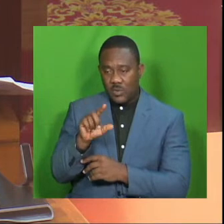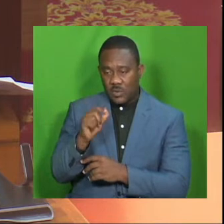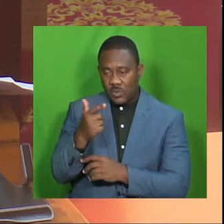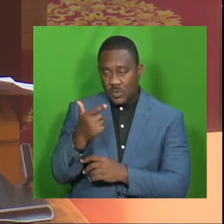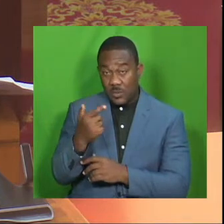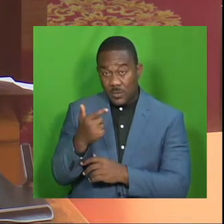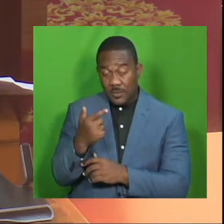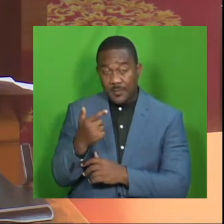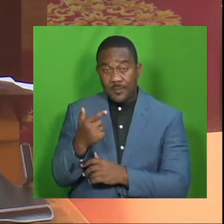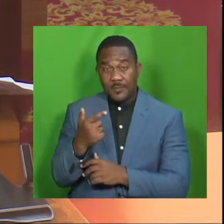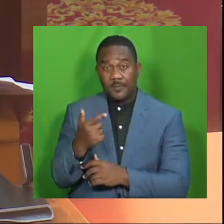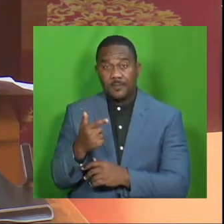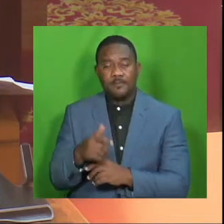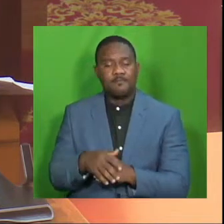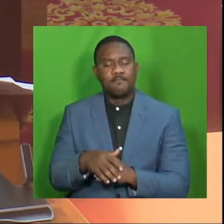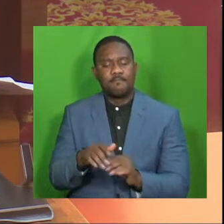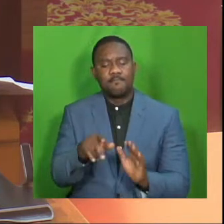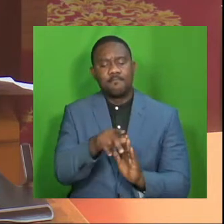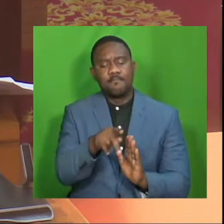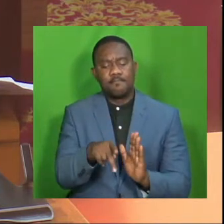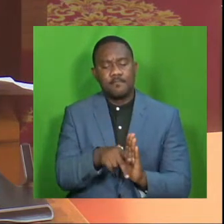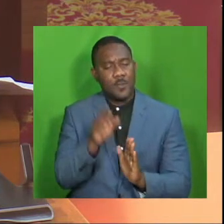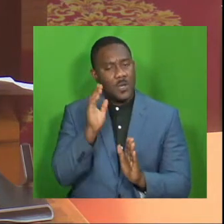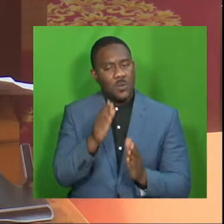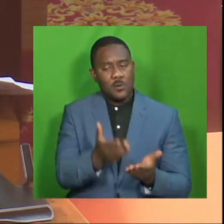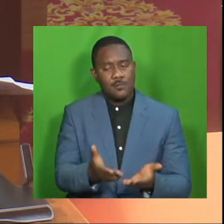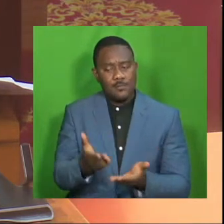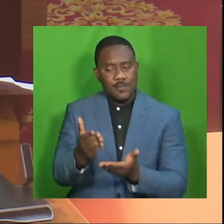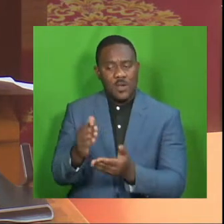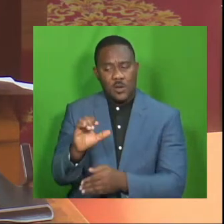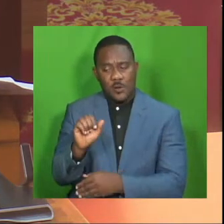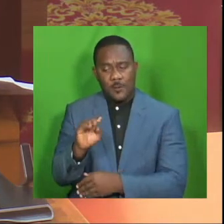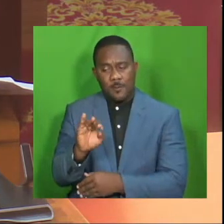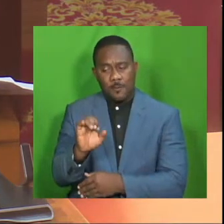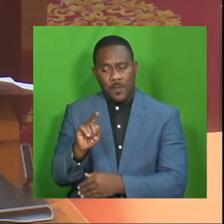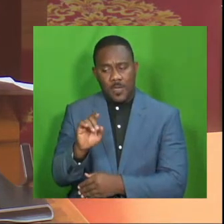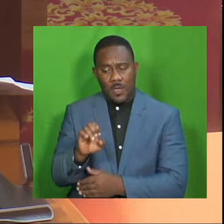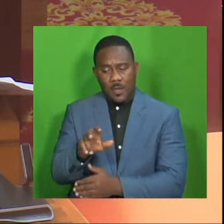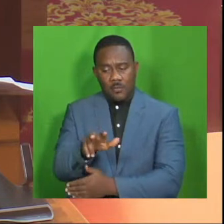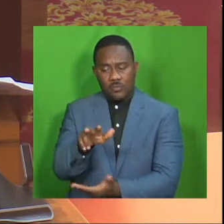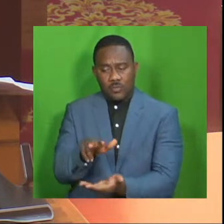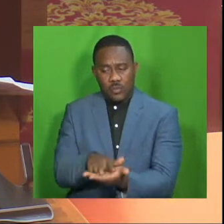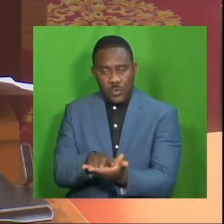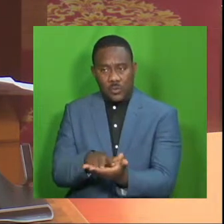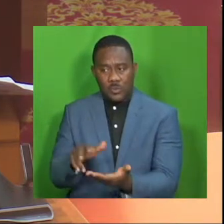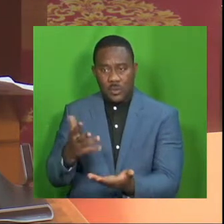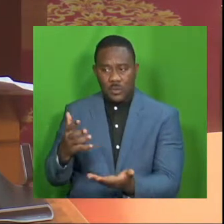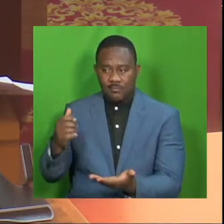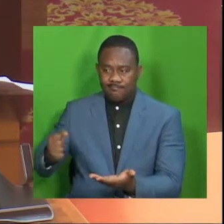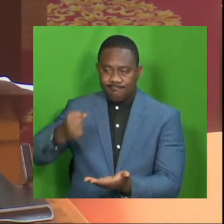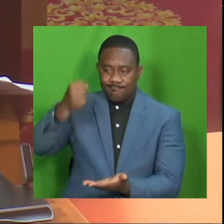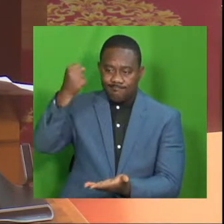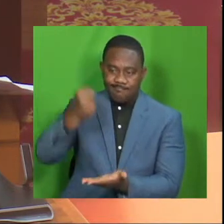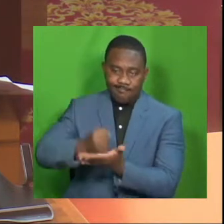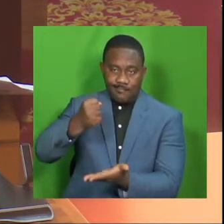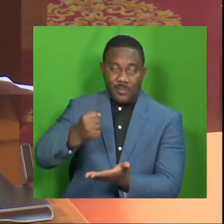2021. The policy will be submitted to Cabinet for approval and gazetted for implementation